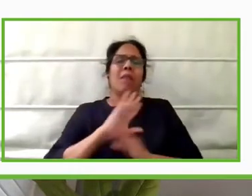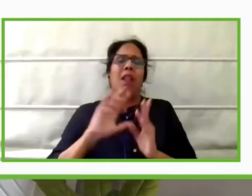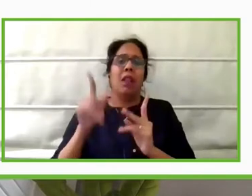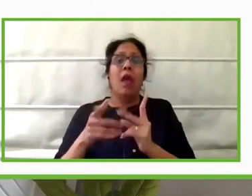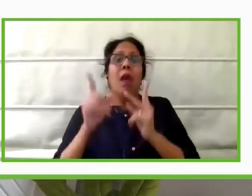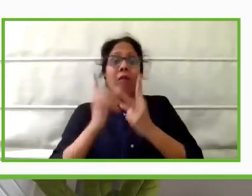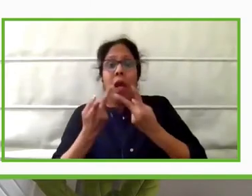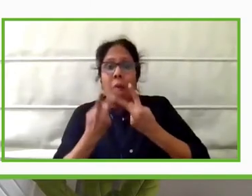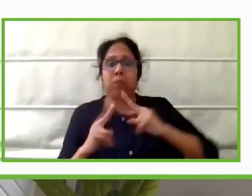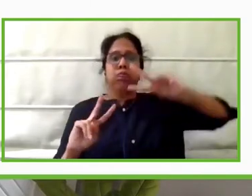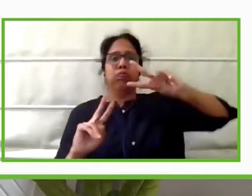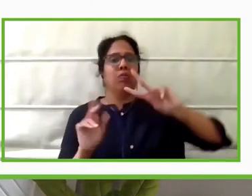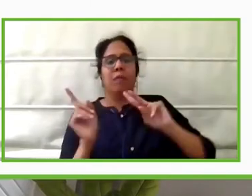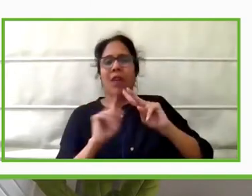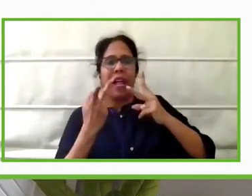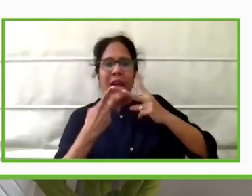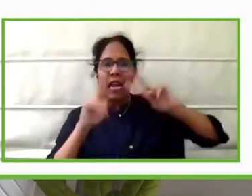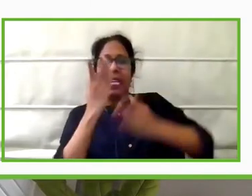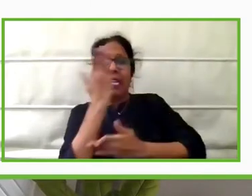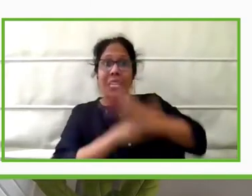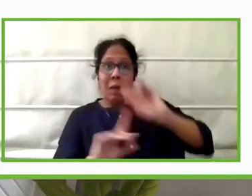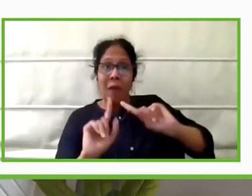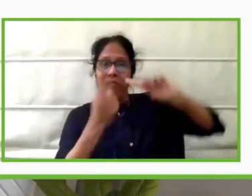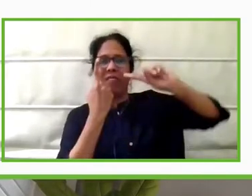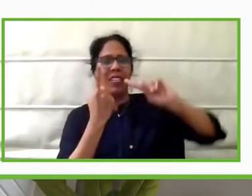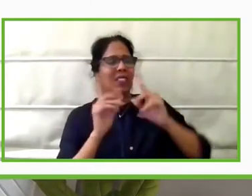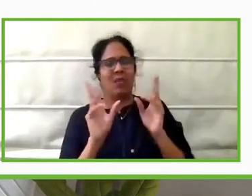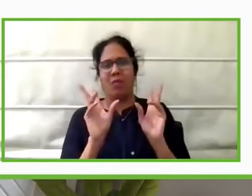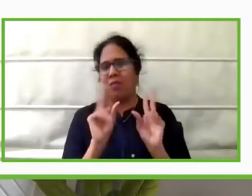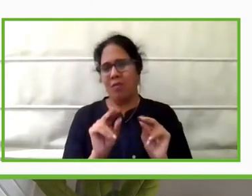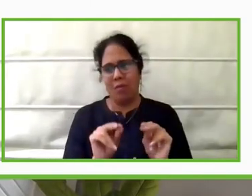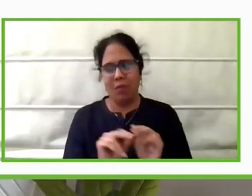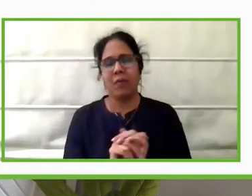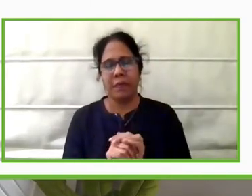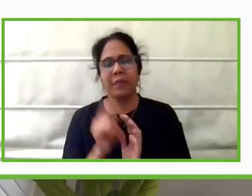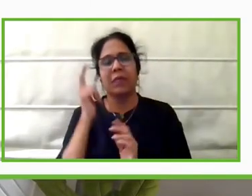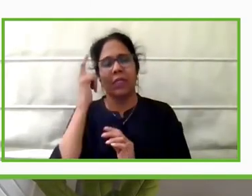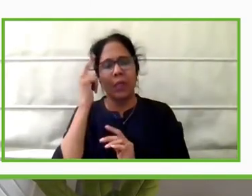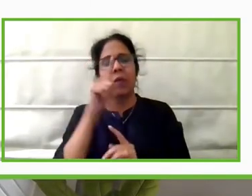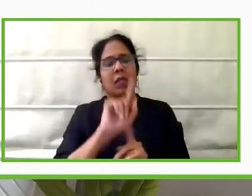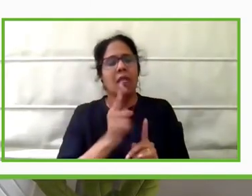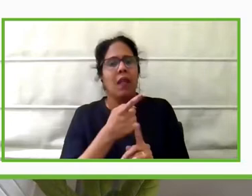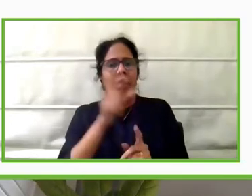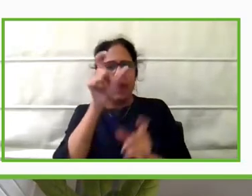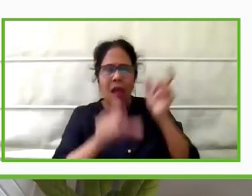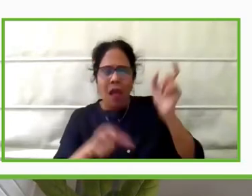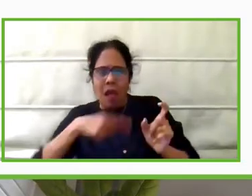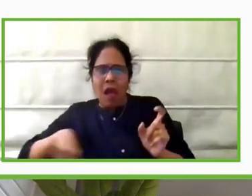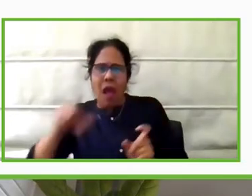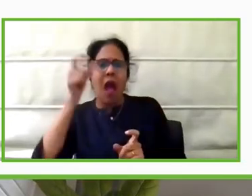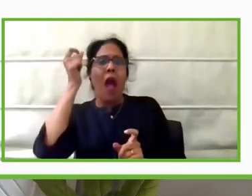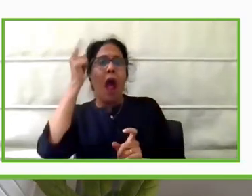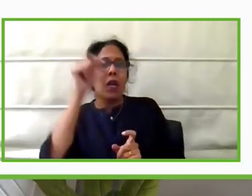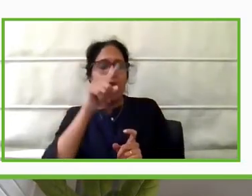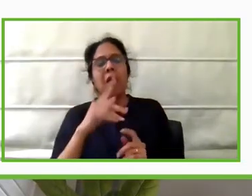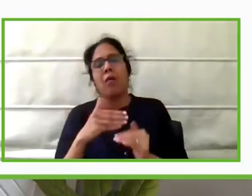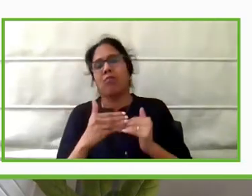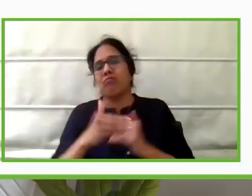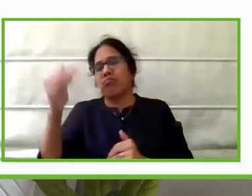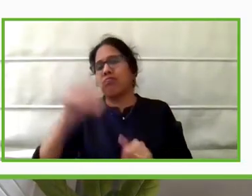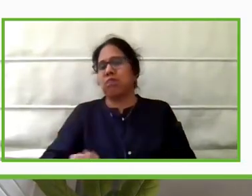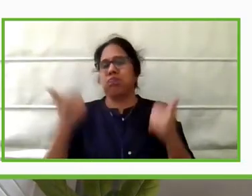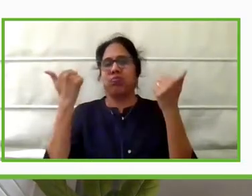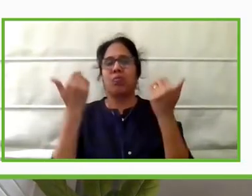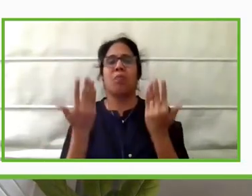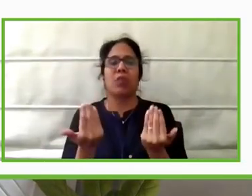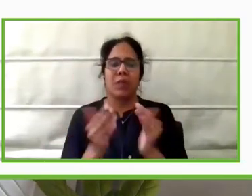define us. It's just a piece of. And I think that if folks understand that, that'll go a long way. When